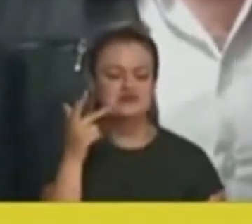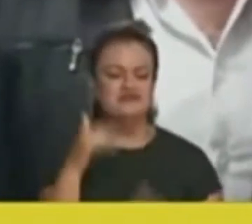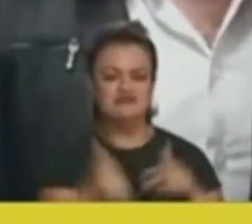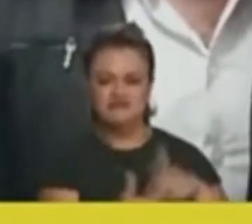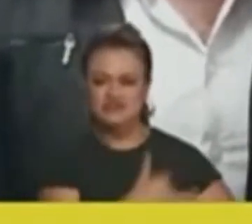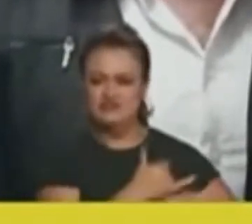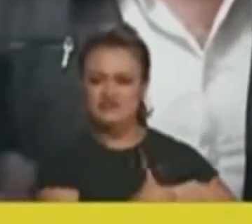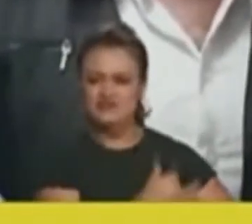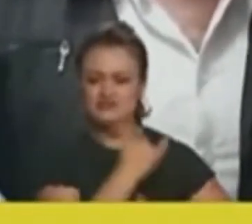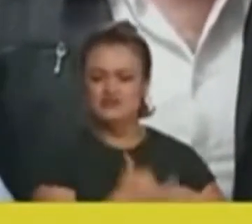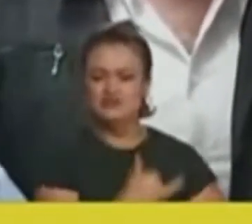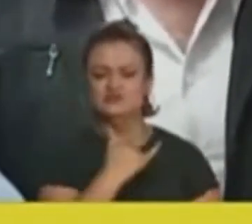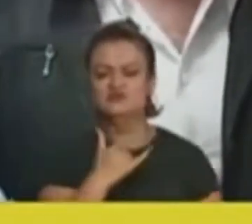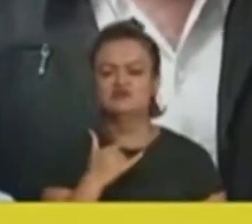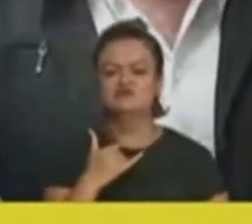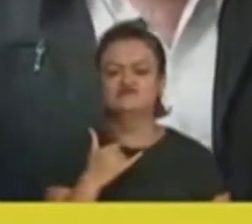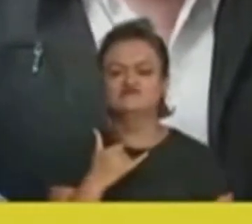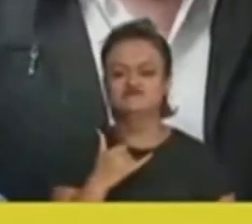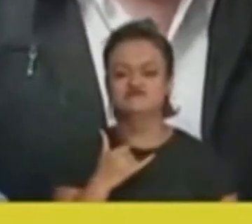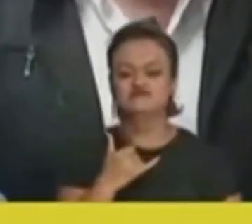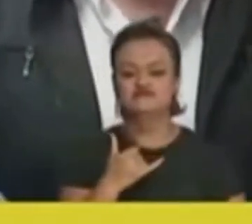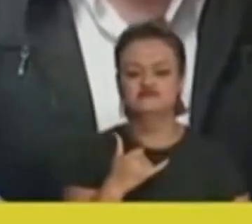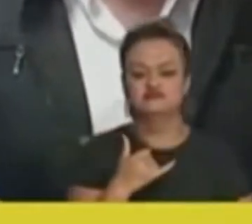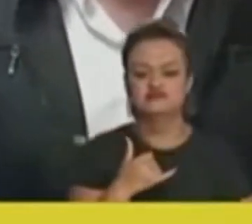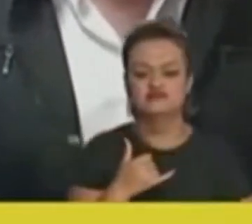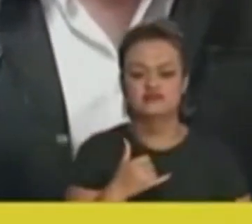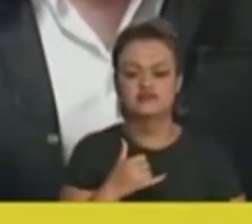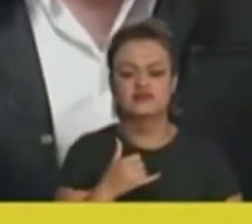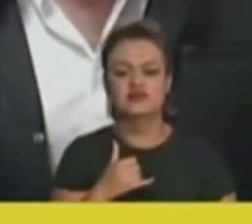I came here with the minister